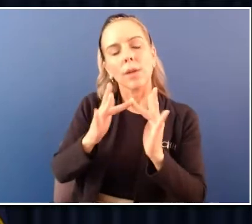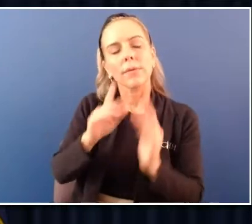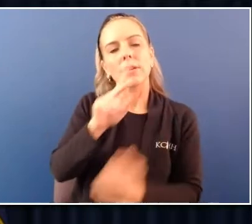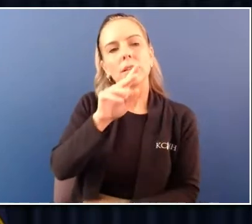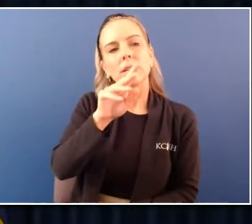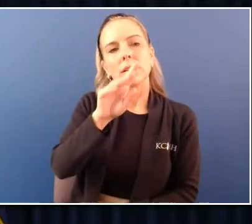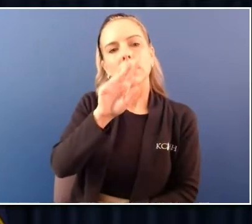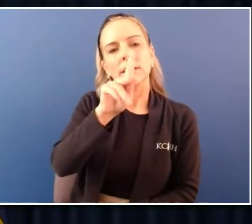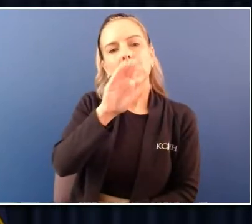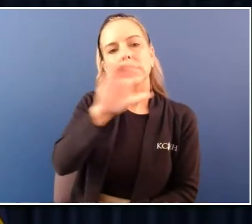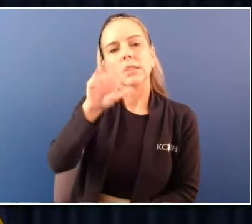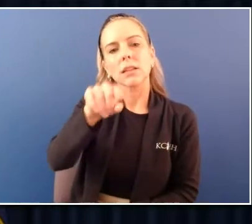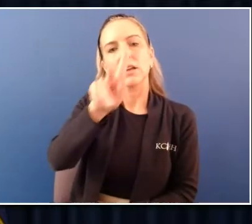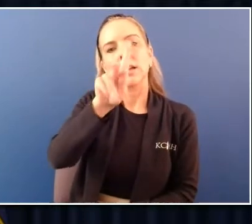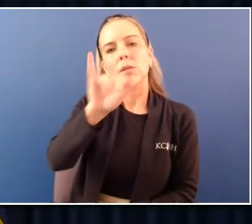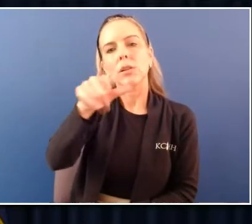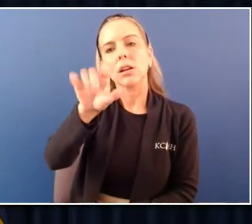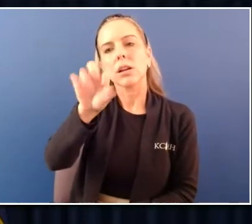kcc.ky.gov or call